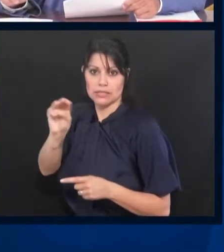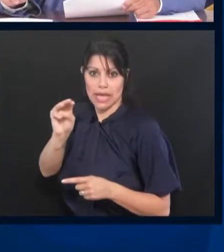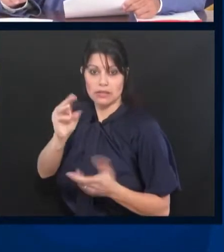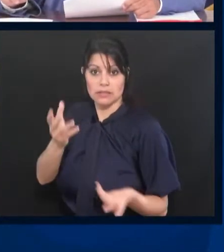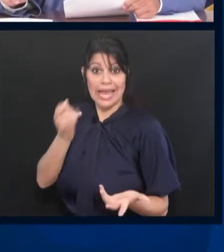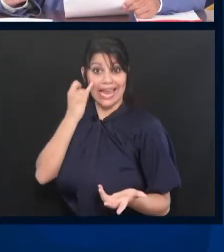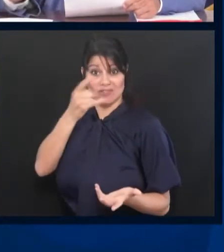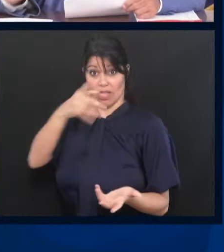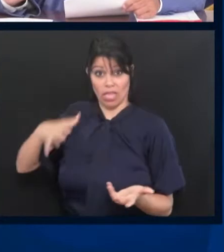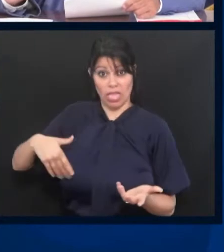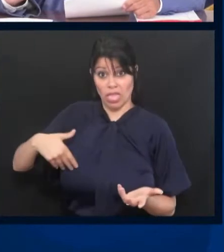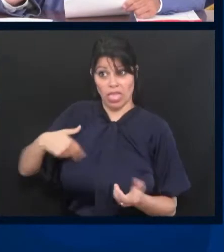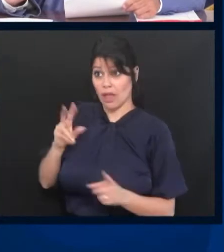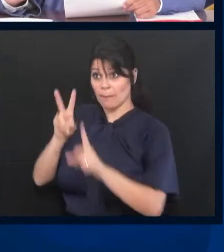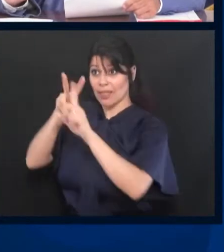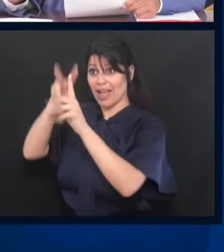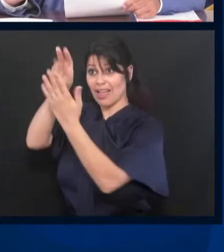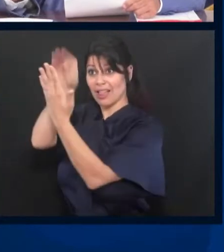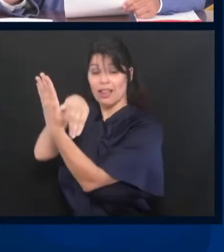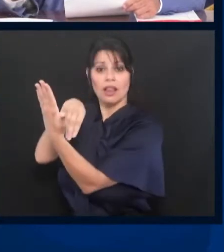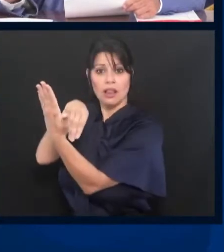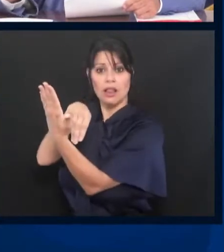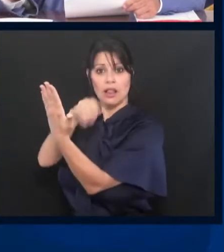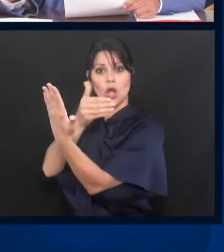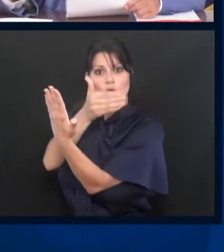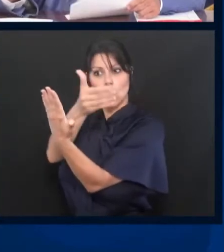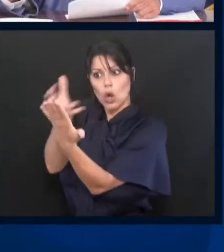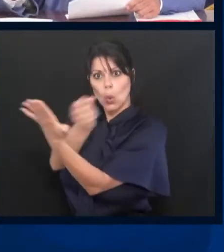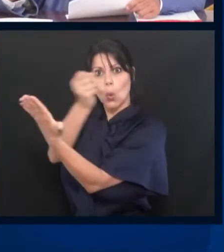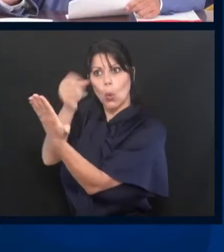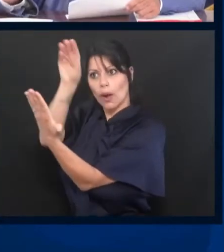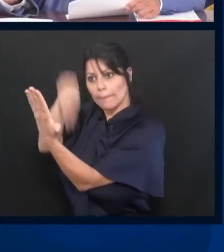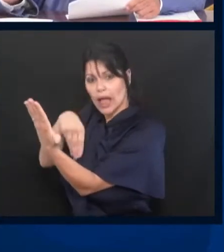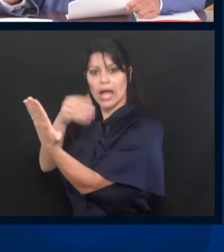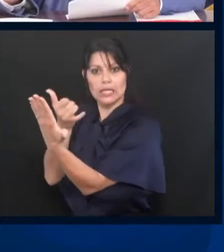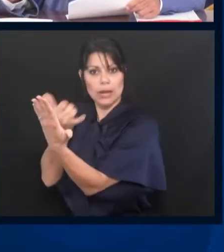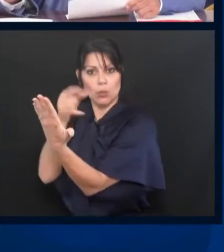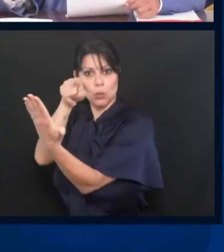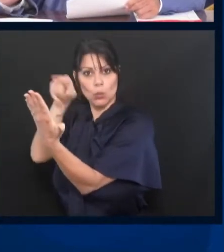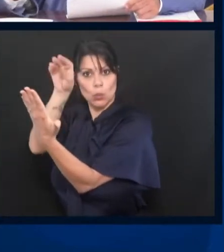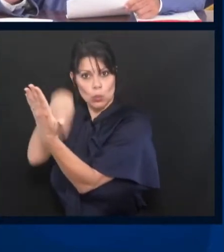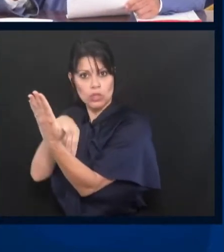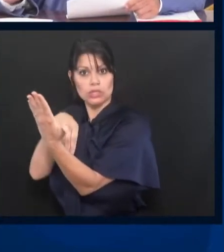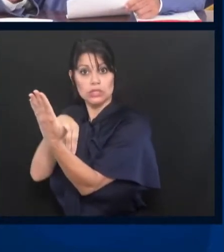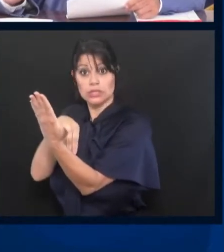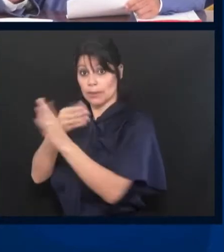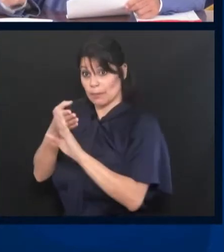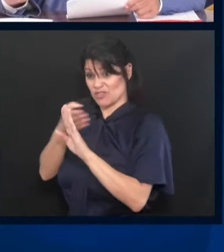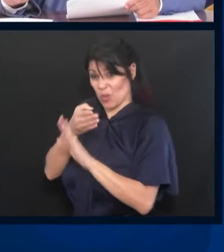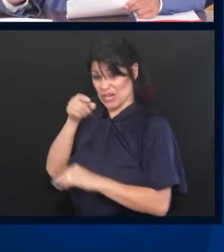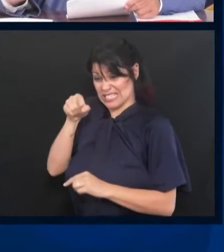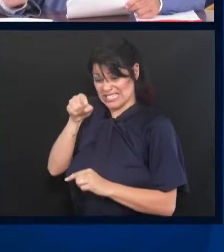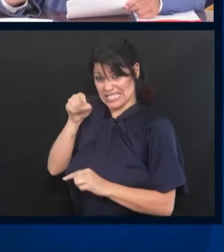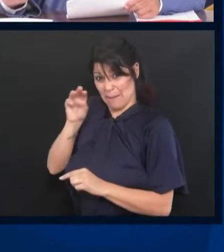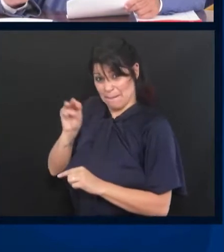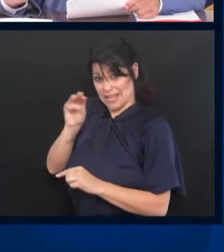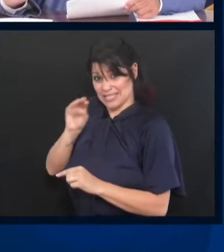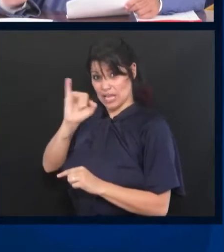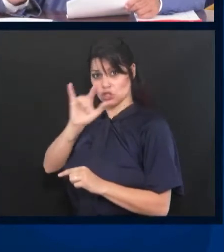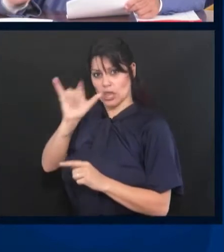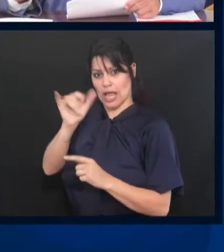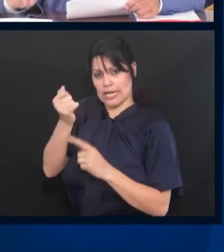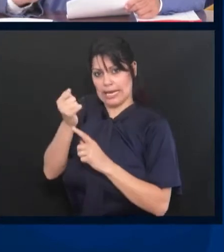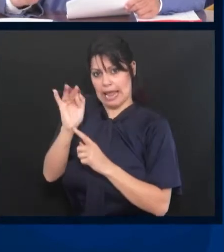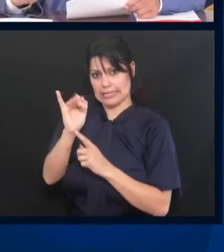on here and applied, you've got to get with it and apply by this coming Monday, July the 19th, if